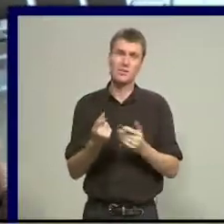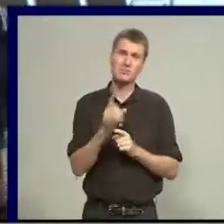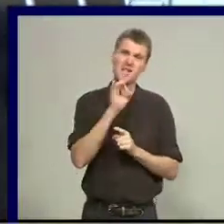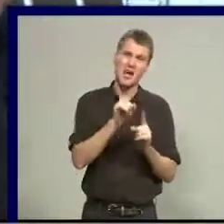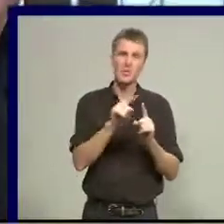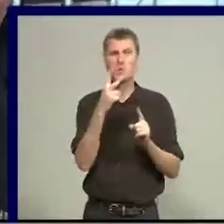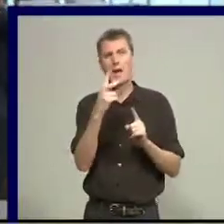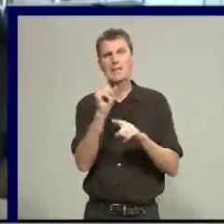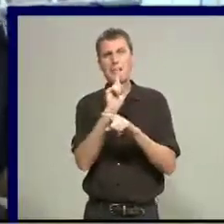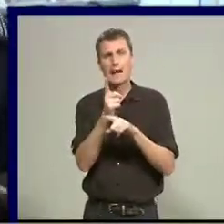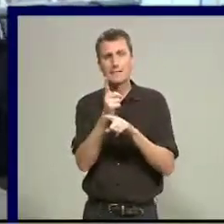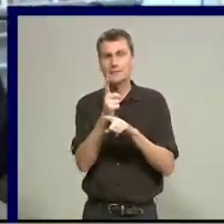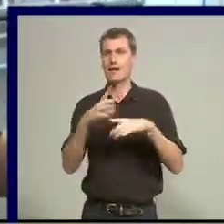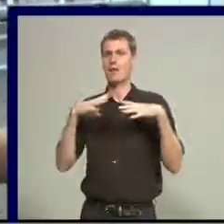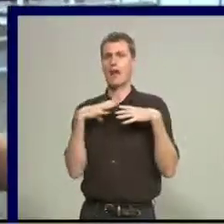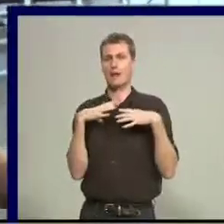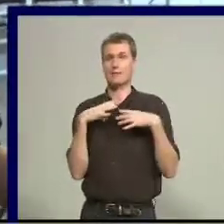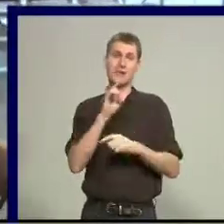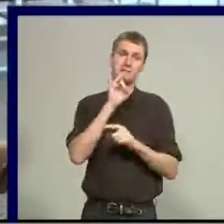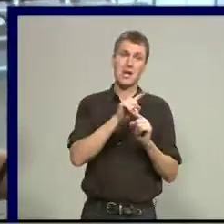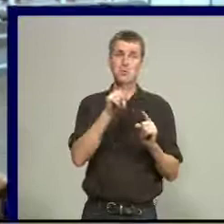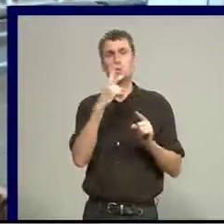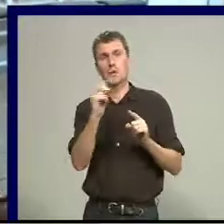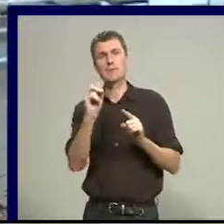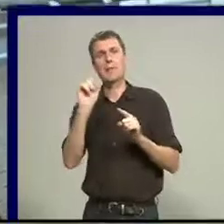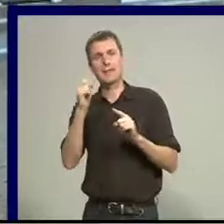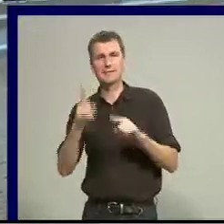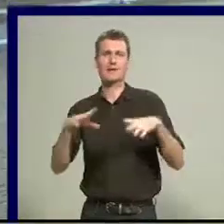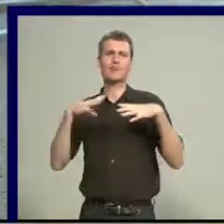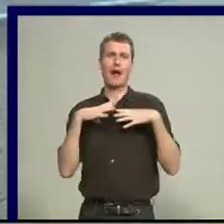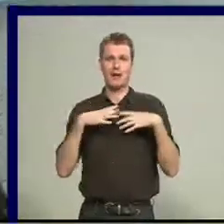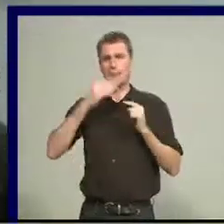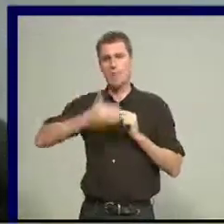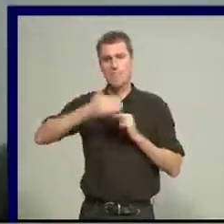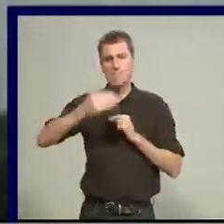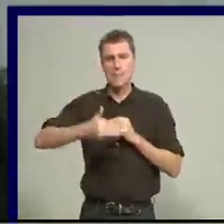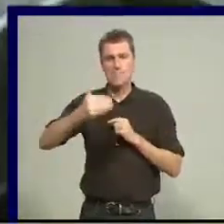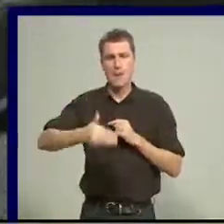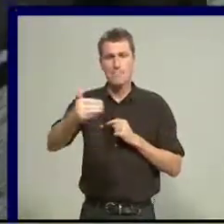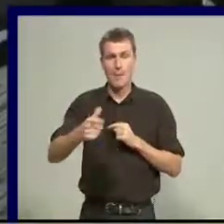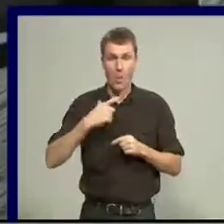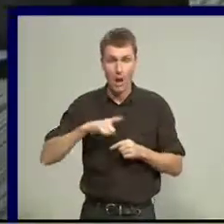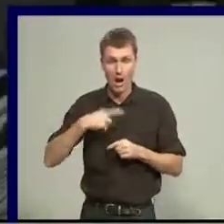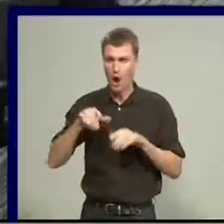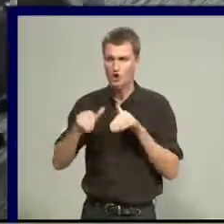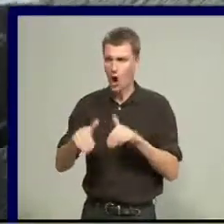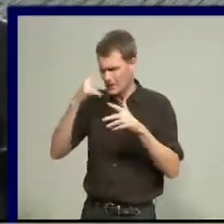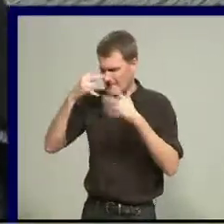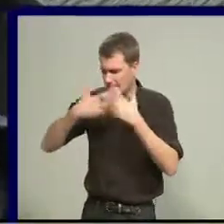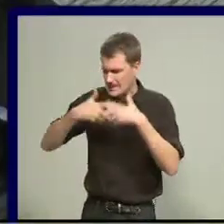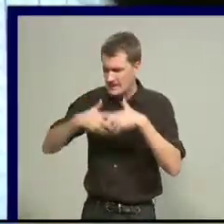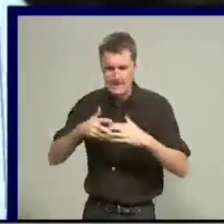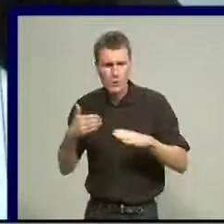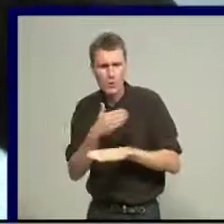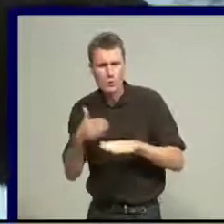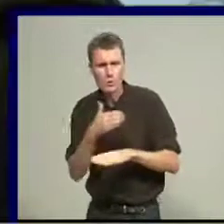and then a rest, and then 10, 20 minutes work or so and a rest, because it's a lot of thinking and working for her. Because of their unique